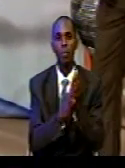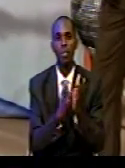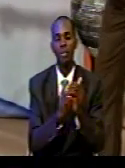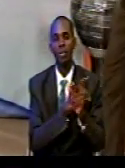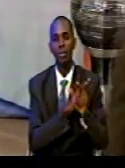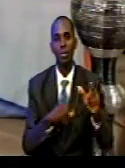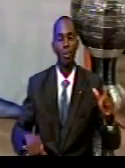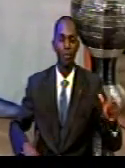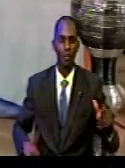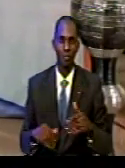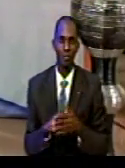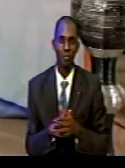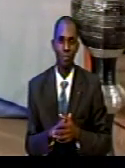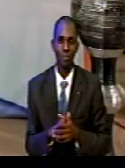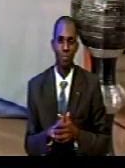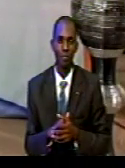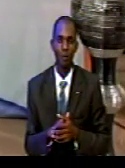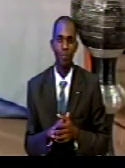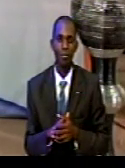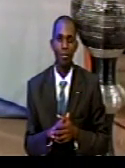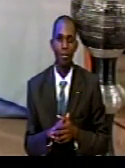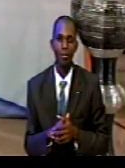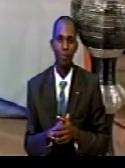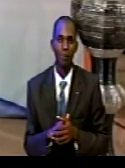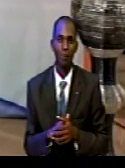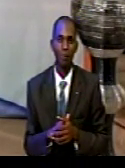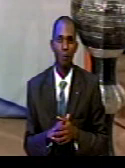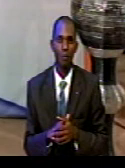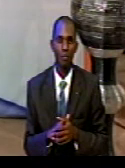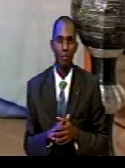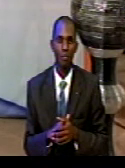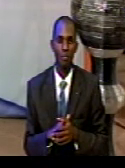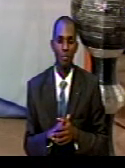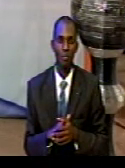choir comes up. Praise the Lord!